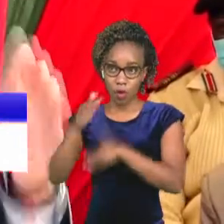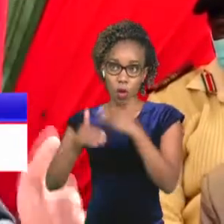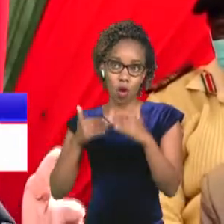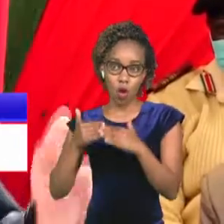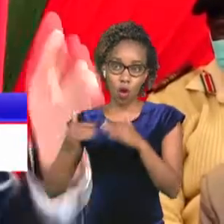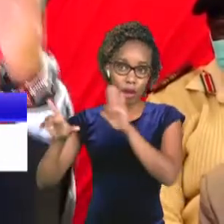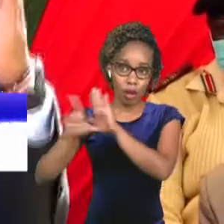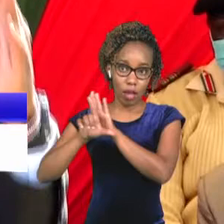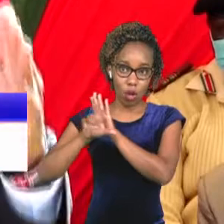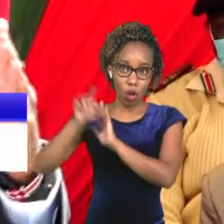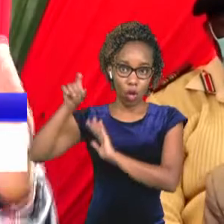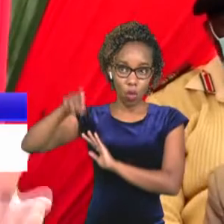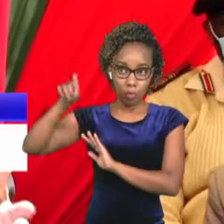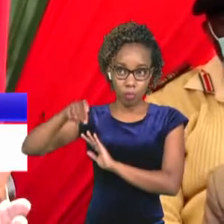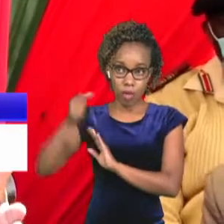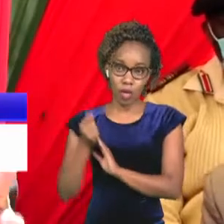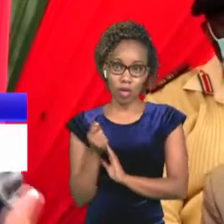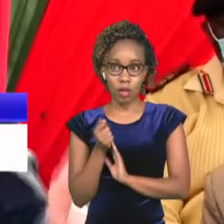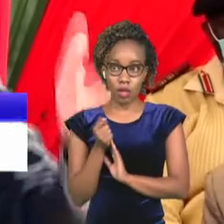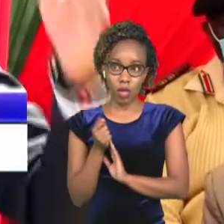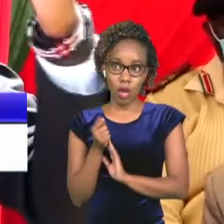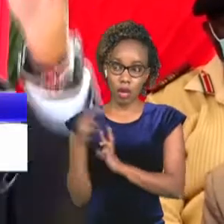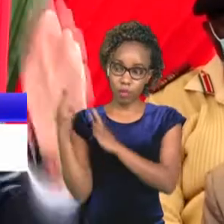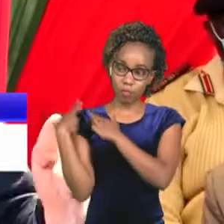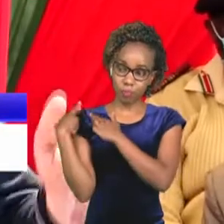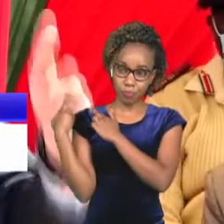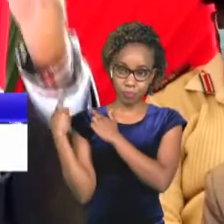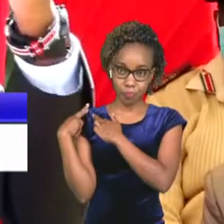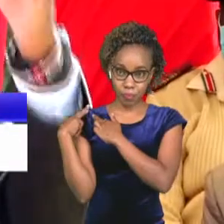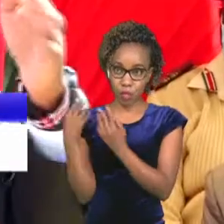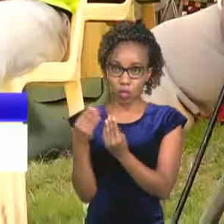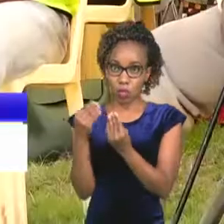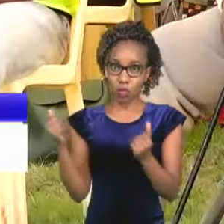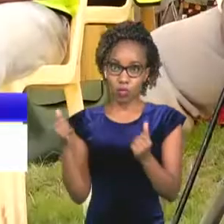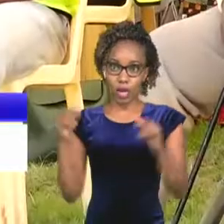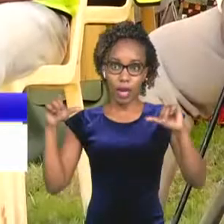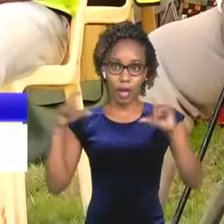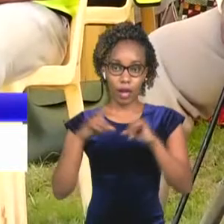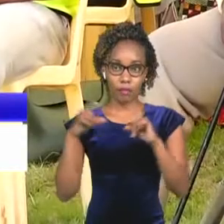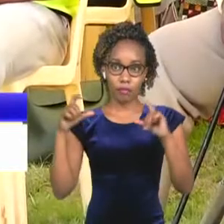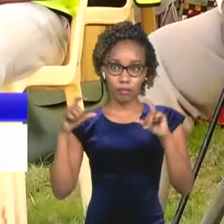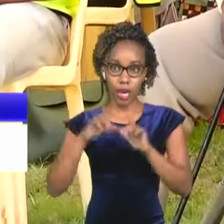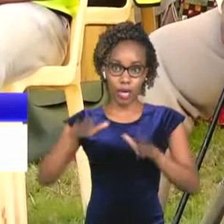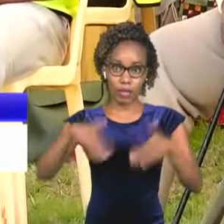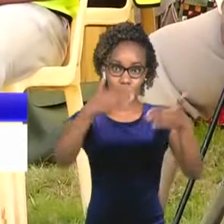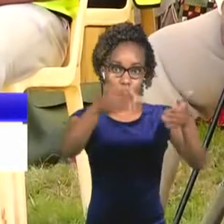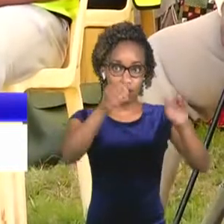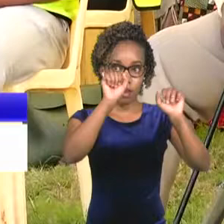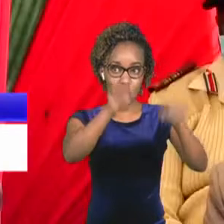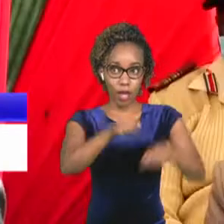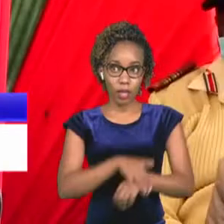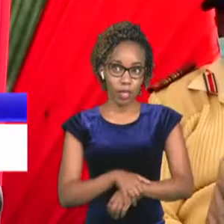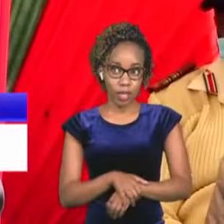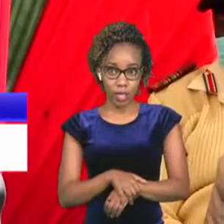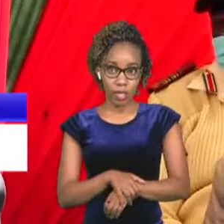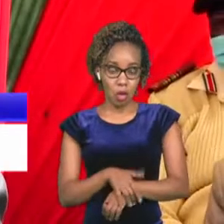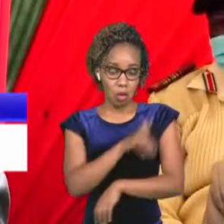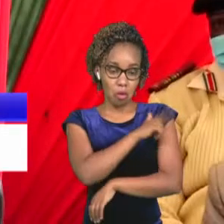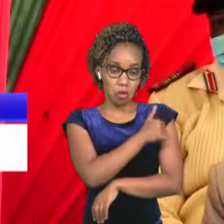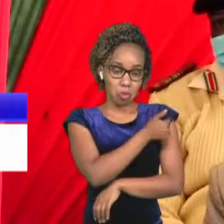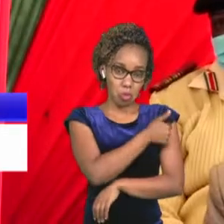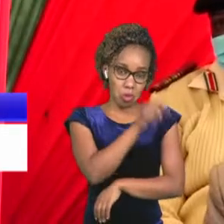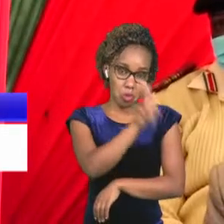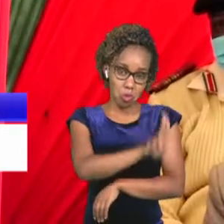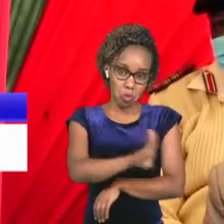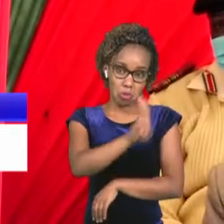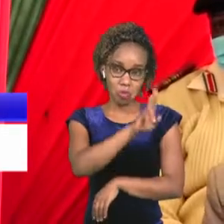and obligations have now been settled and the card can now be issued. Ukienda hospitali,